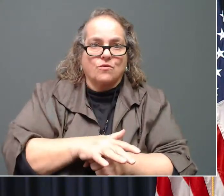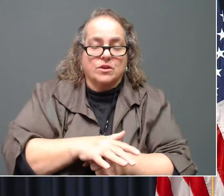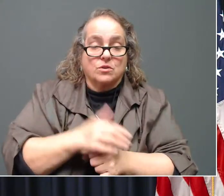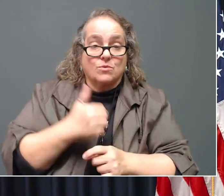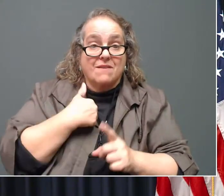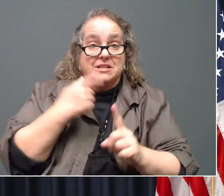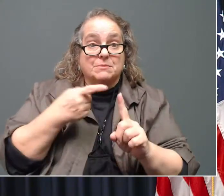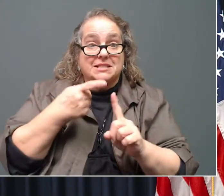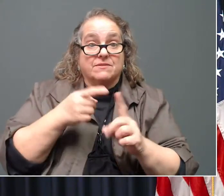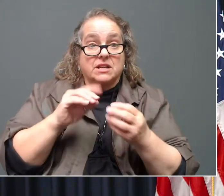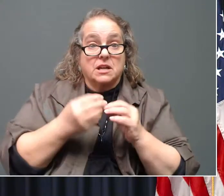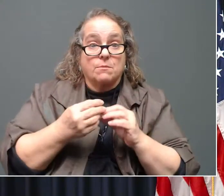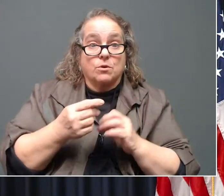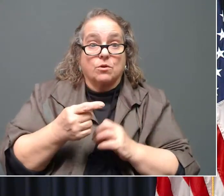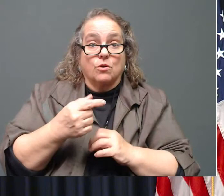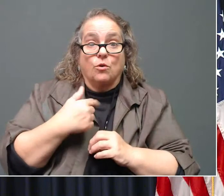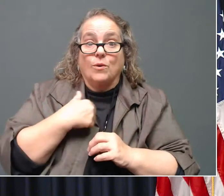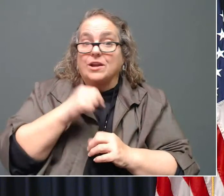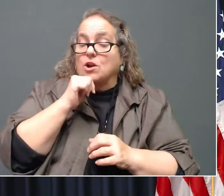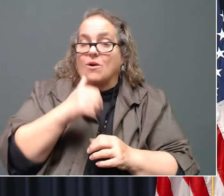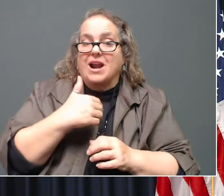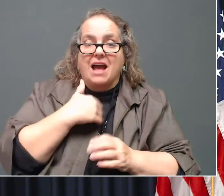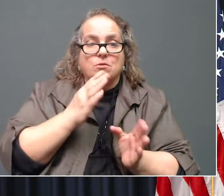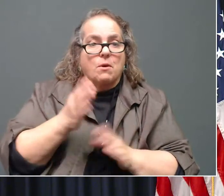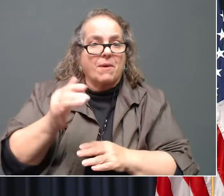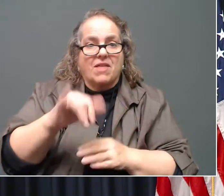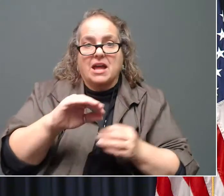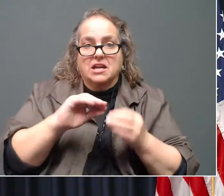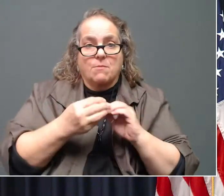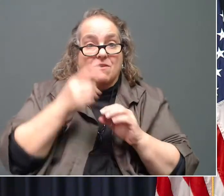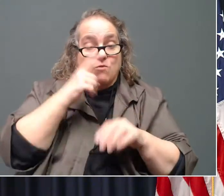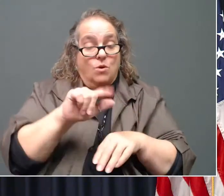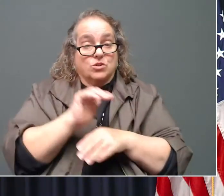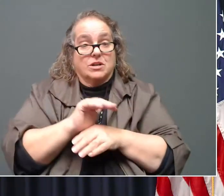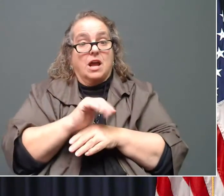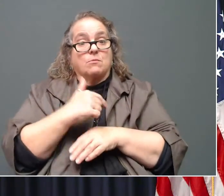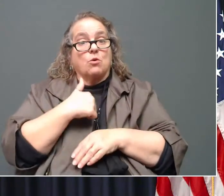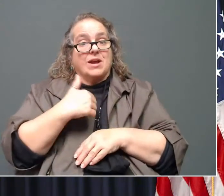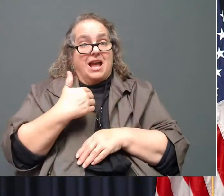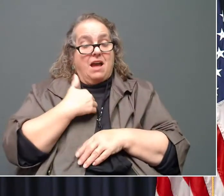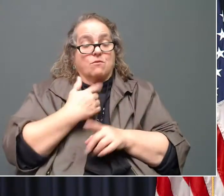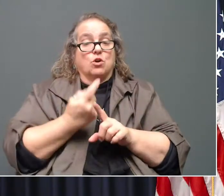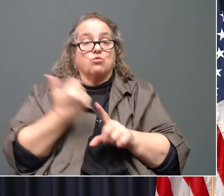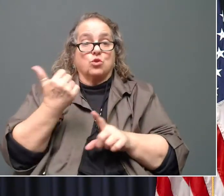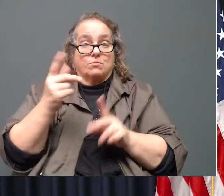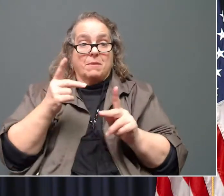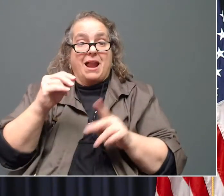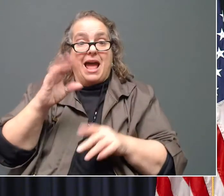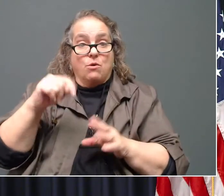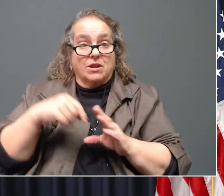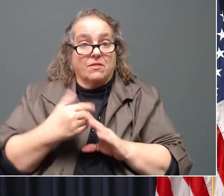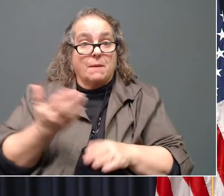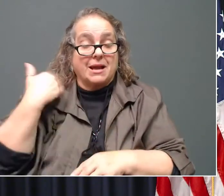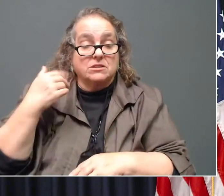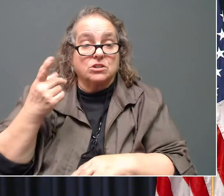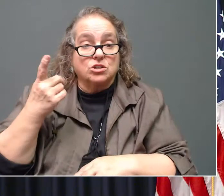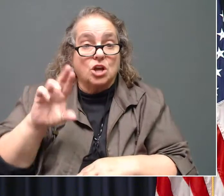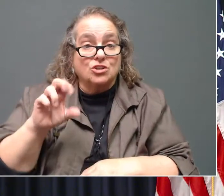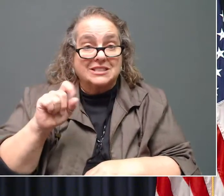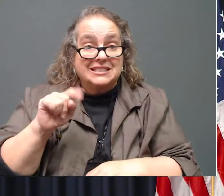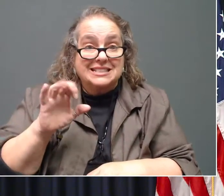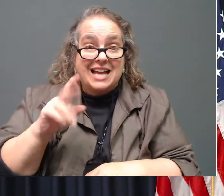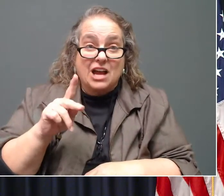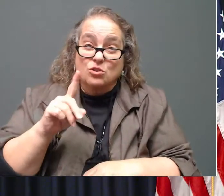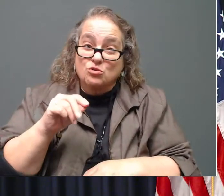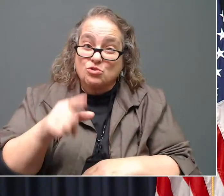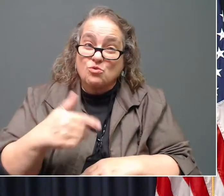Okay, well, we didn't prepare that number for tonight. I know that we have ruled them out in the past. Dr. Stack, I don't know if you have a number